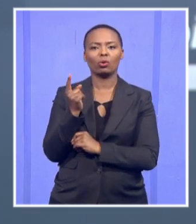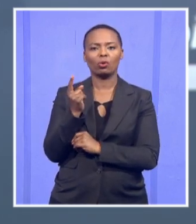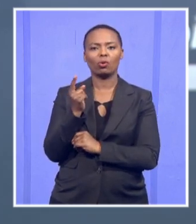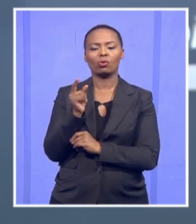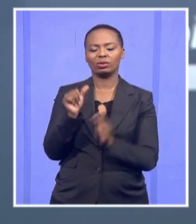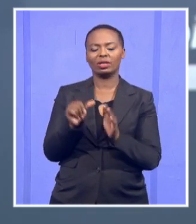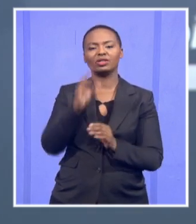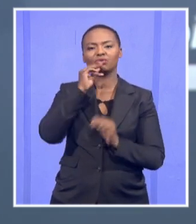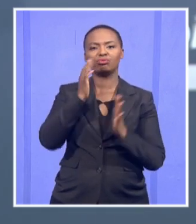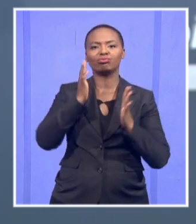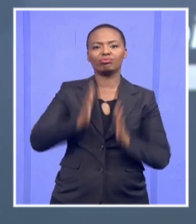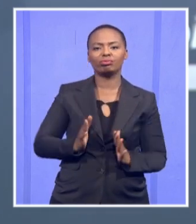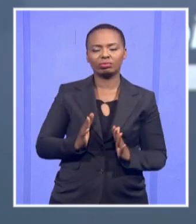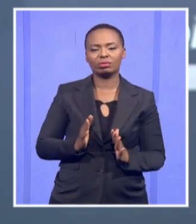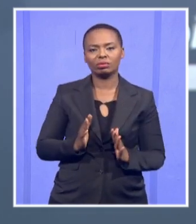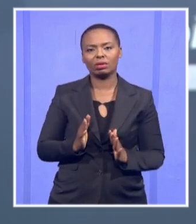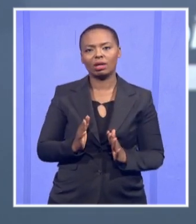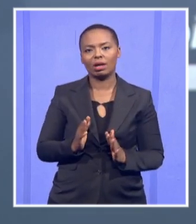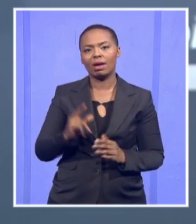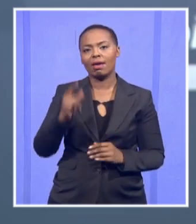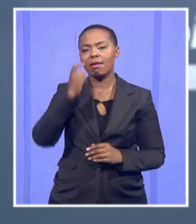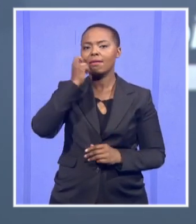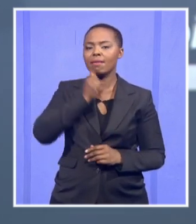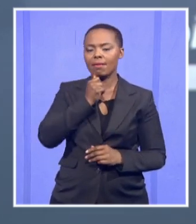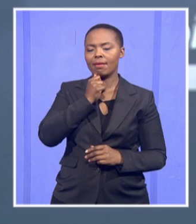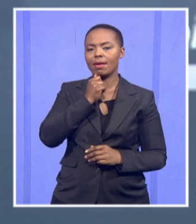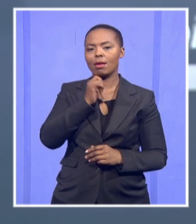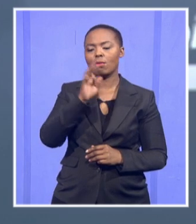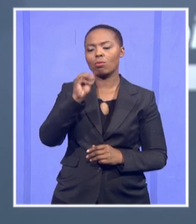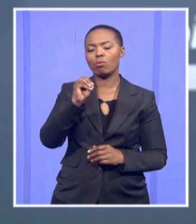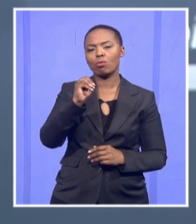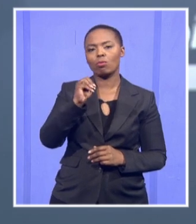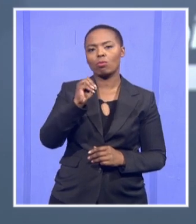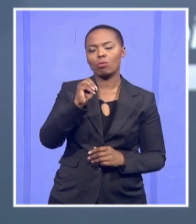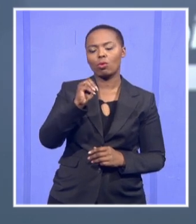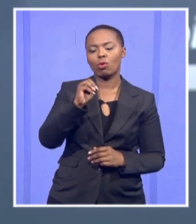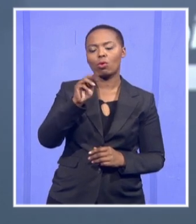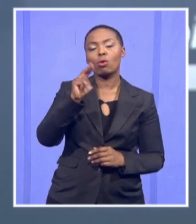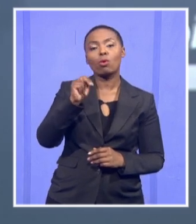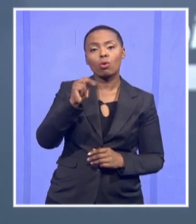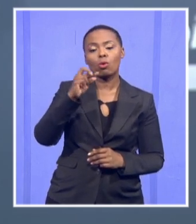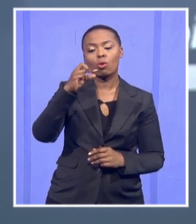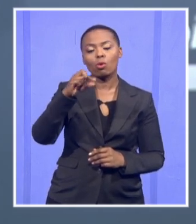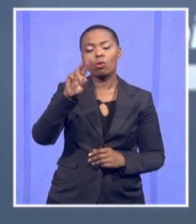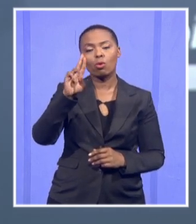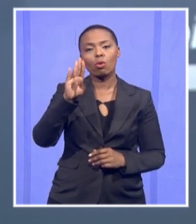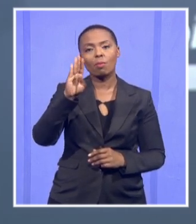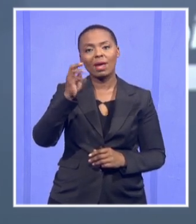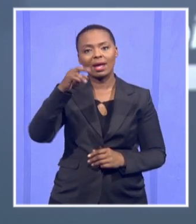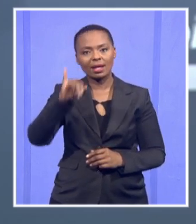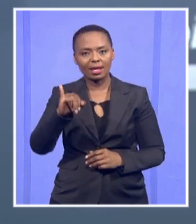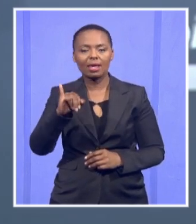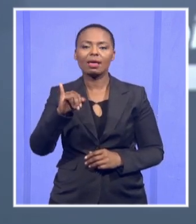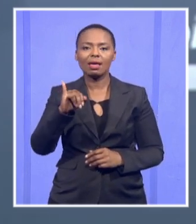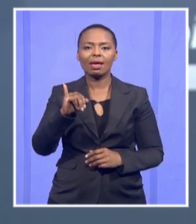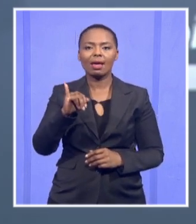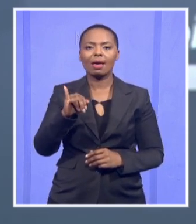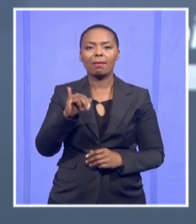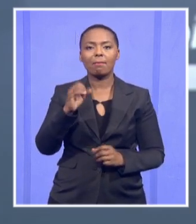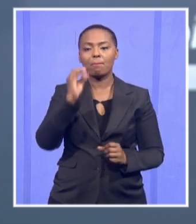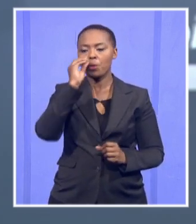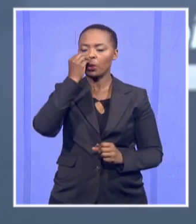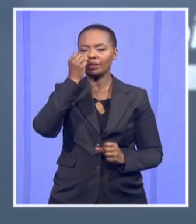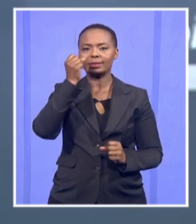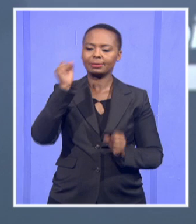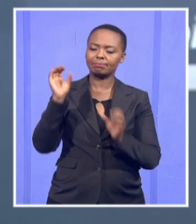Mr. Funzi Nkubeni, we will also allow the media then to ask